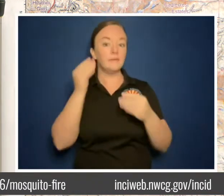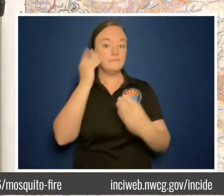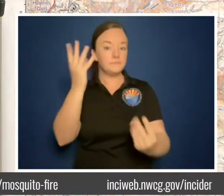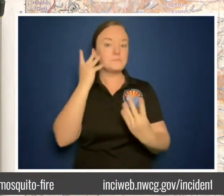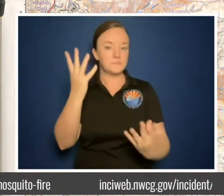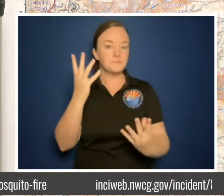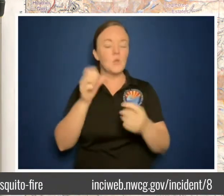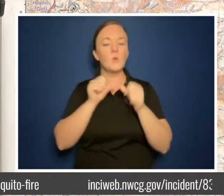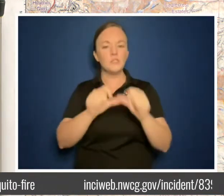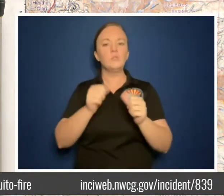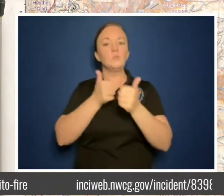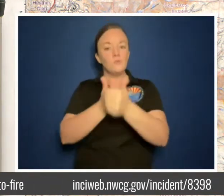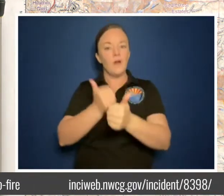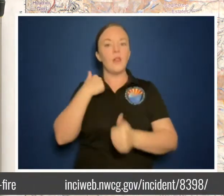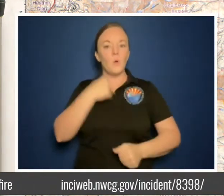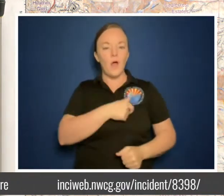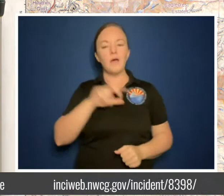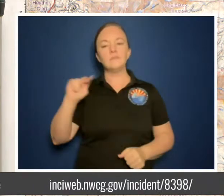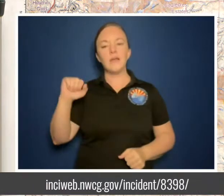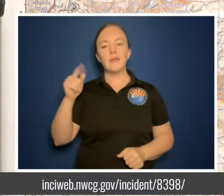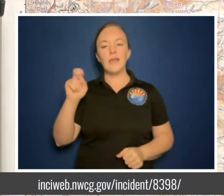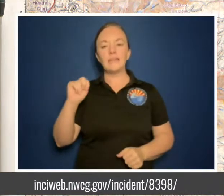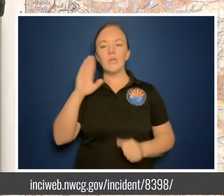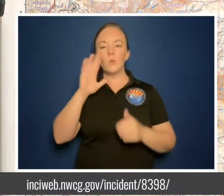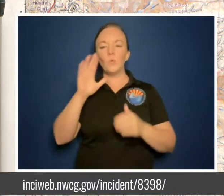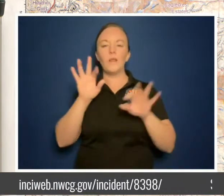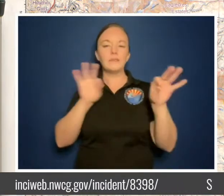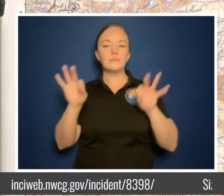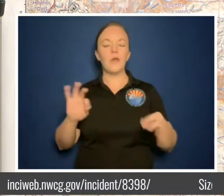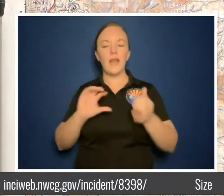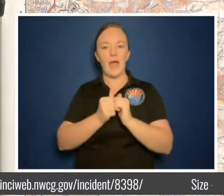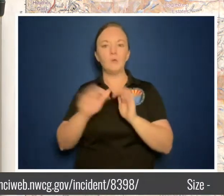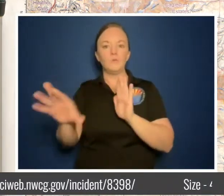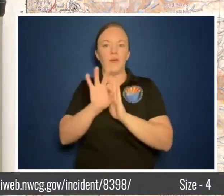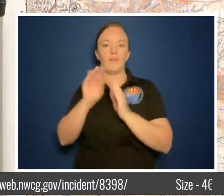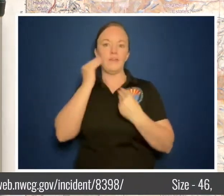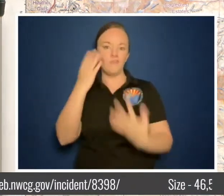will talk to you about how to do that and grab that information, and thank you for your time.